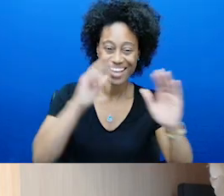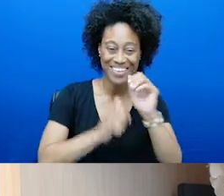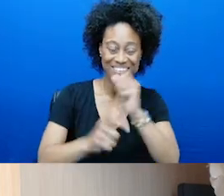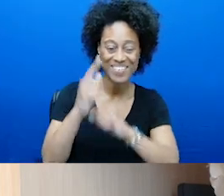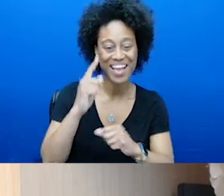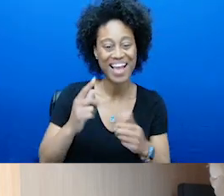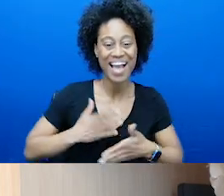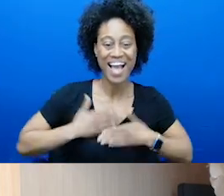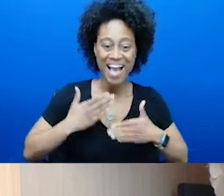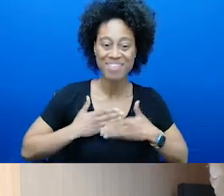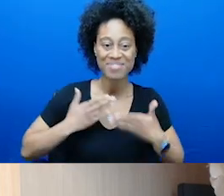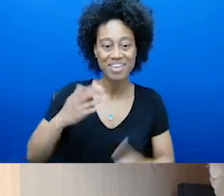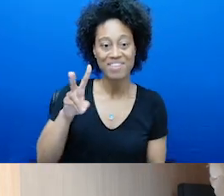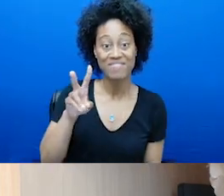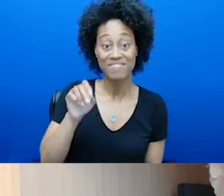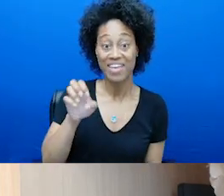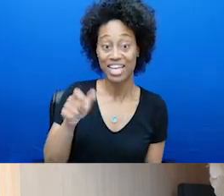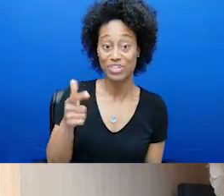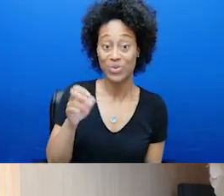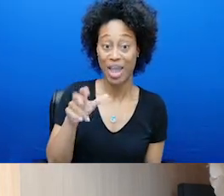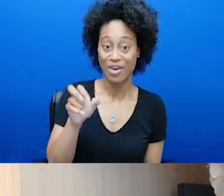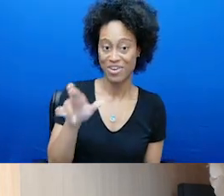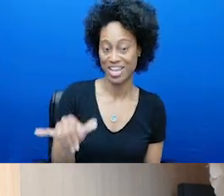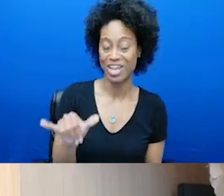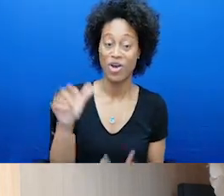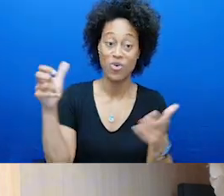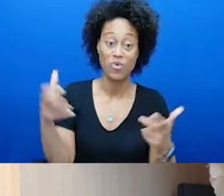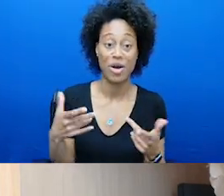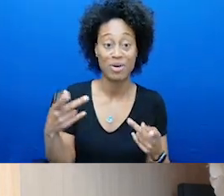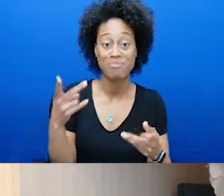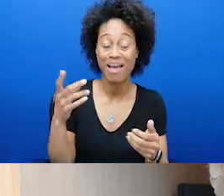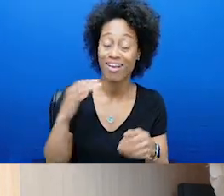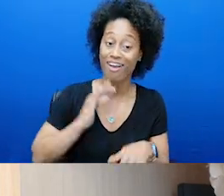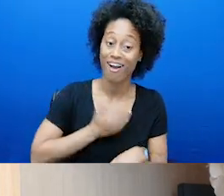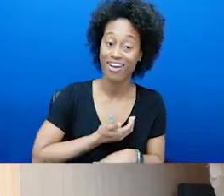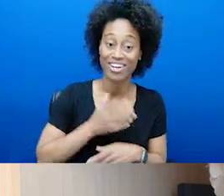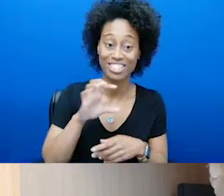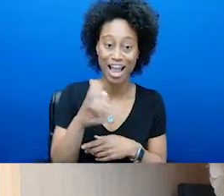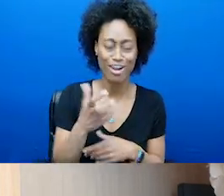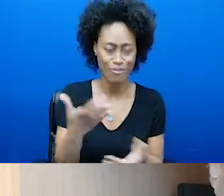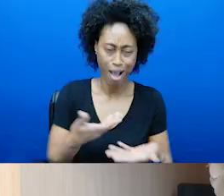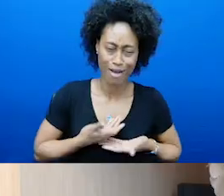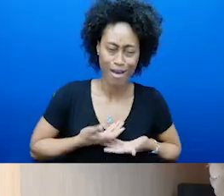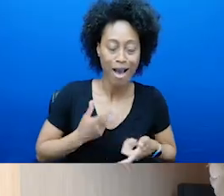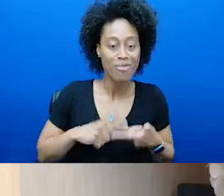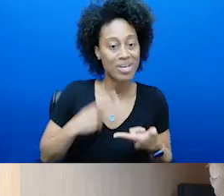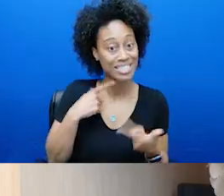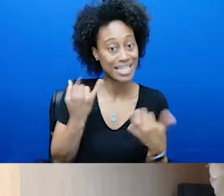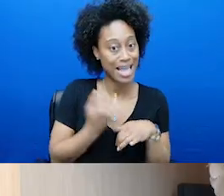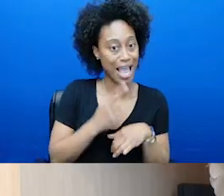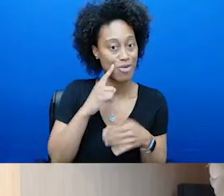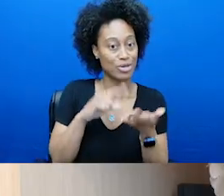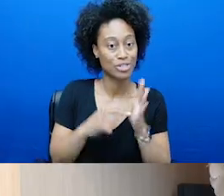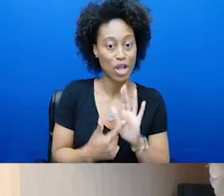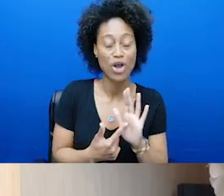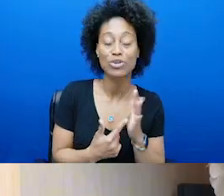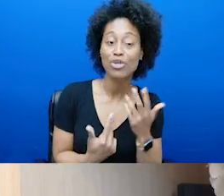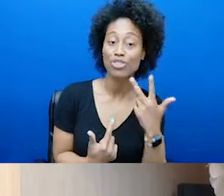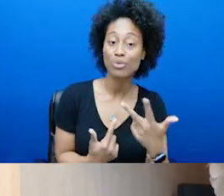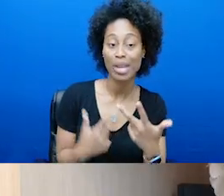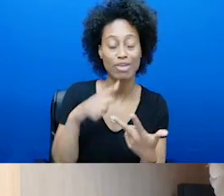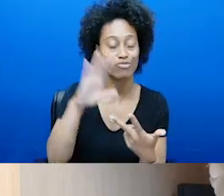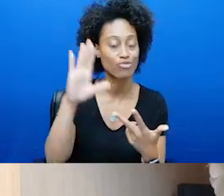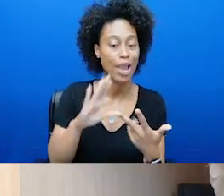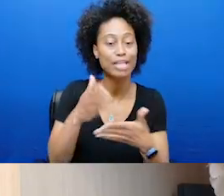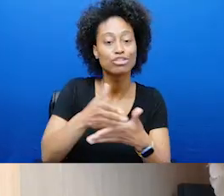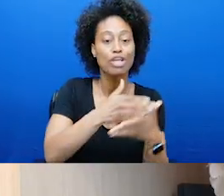Hi everyone, happy Veguary and welcome back to our channel. My name is Danny and today I'm going to show you how to make 3 soulful shareables